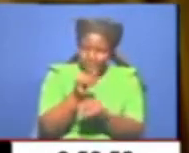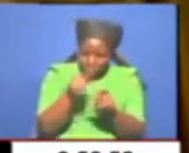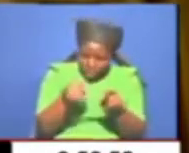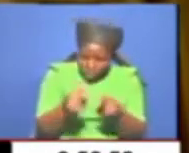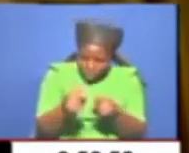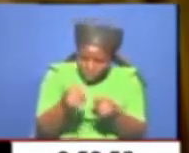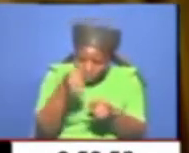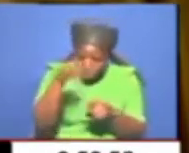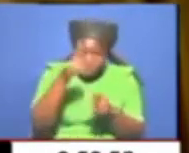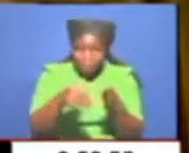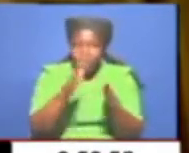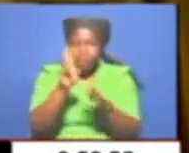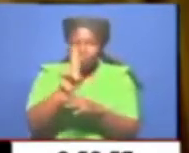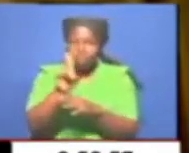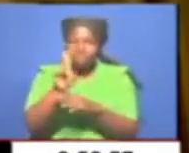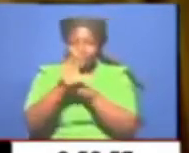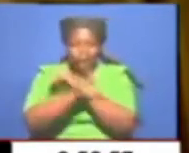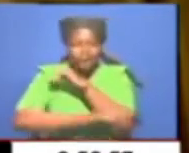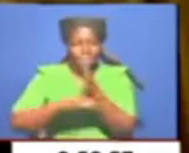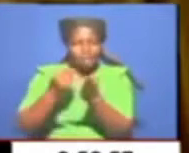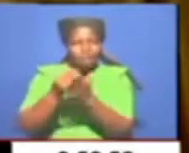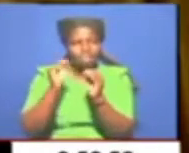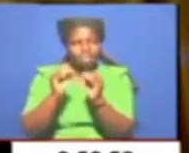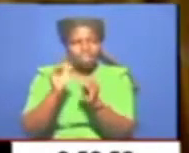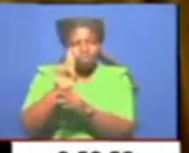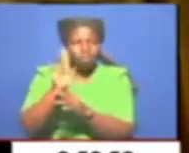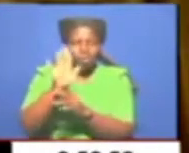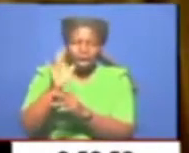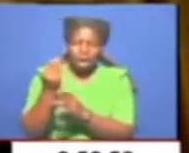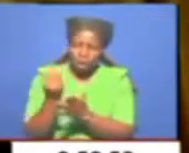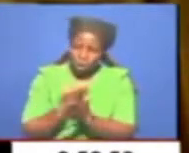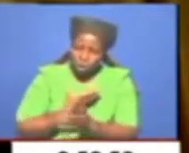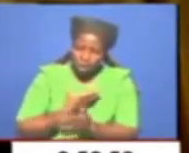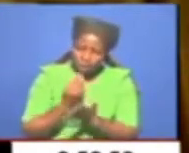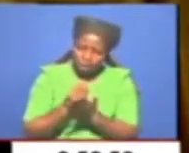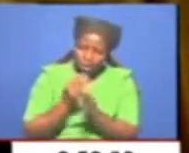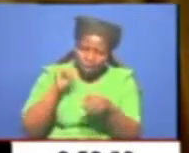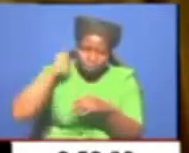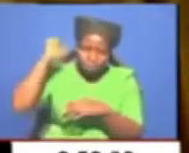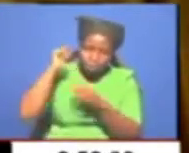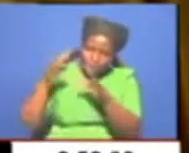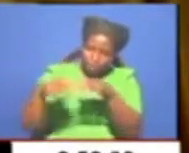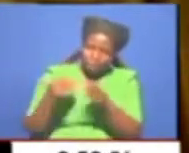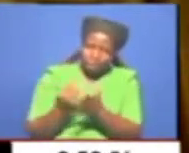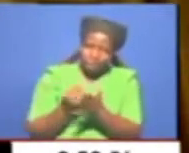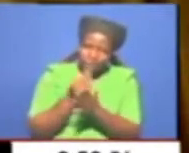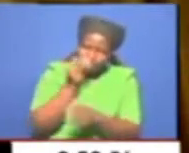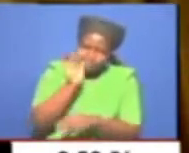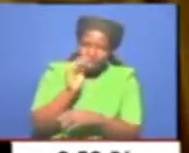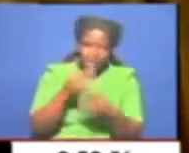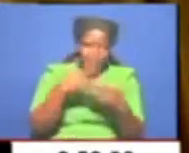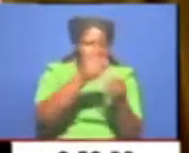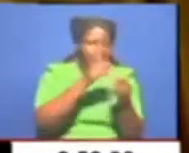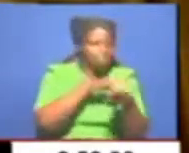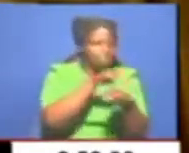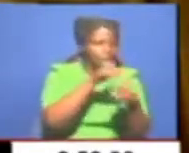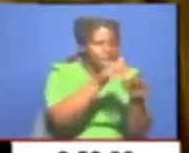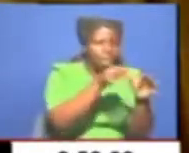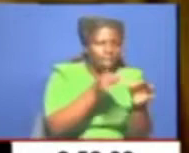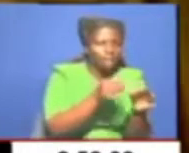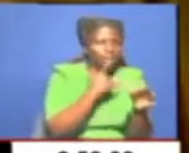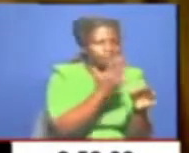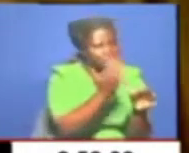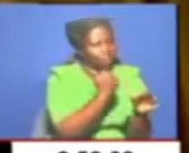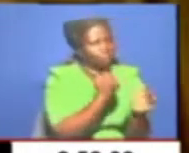funds. He uses his own money or his political party's money and things like that. He doesn't go to the National Treasury, come on, give me this budget